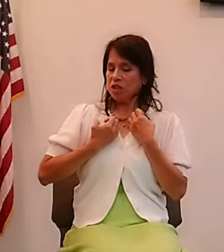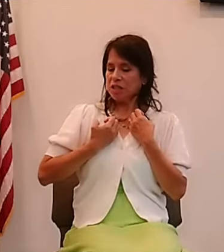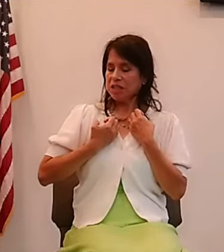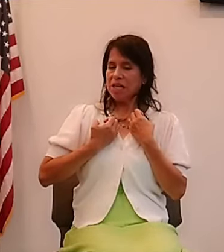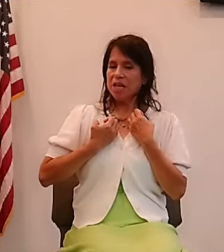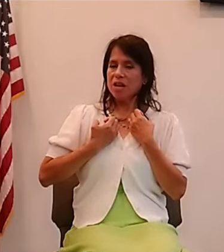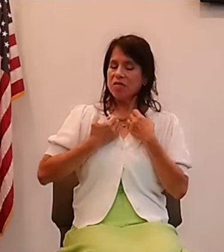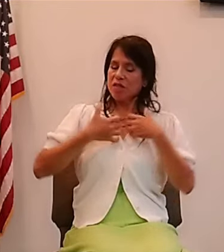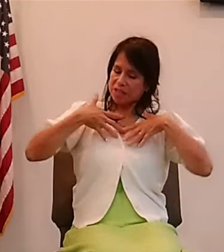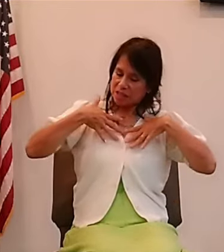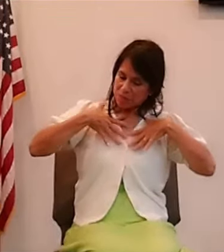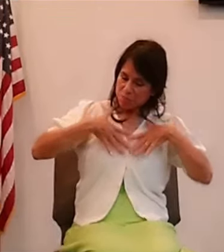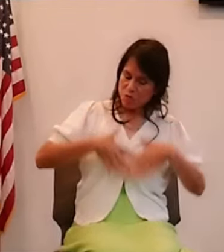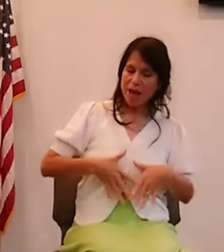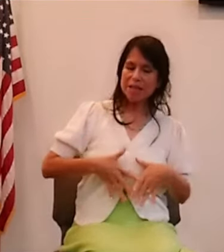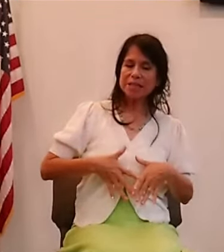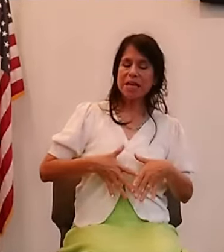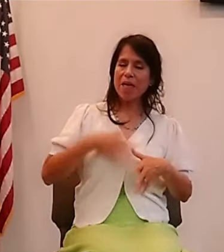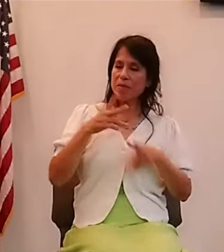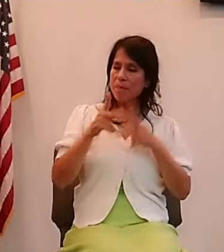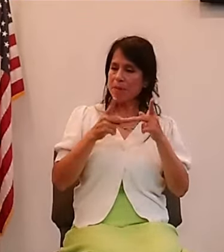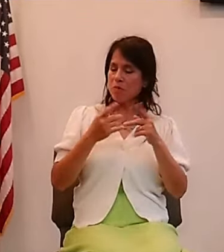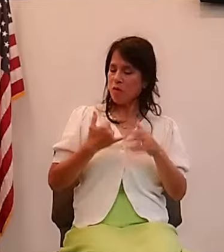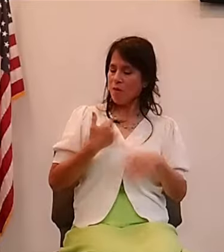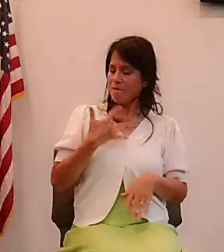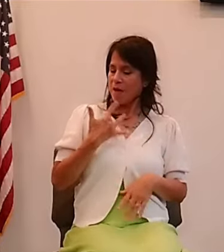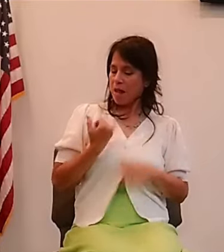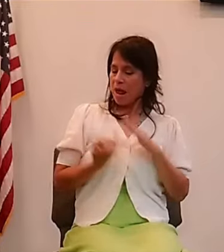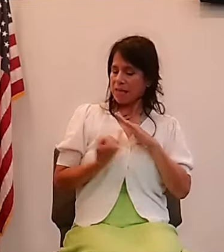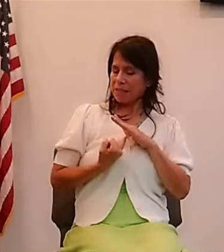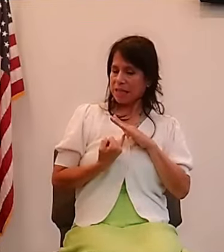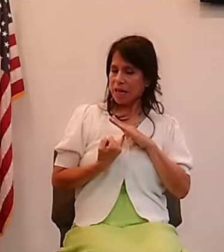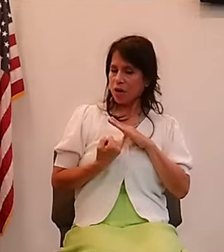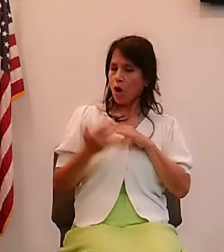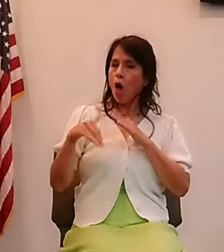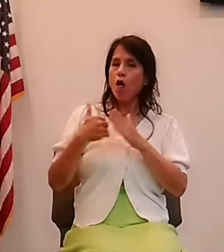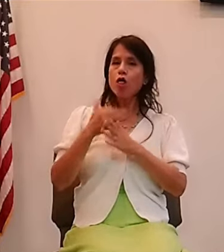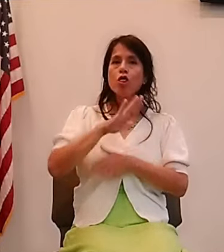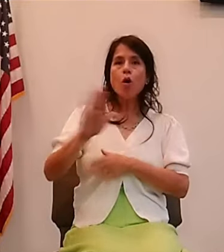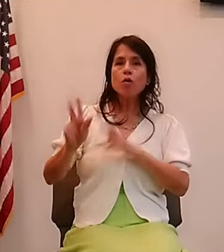the scripture tells us, that went to live with David in the desert.